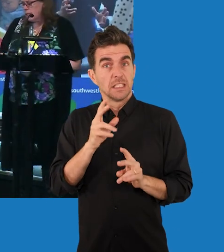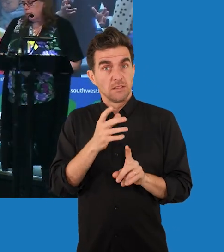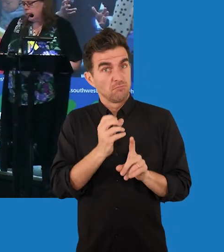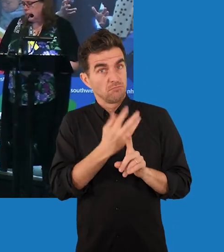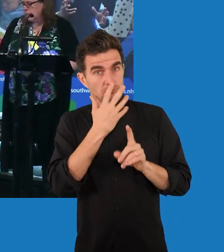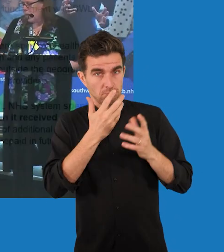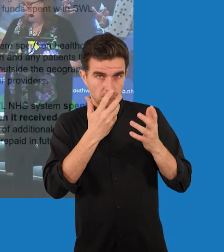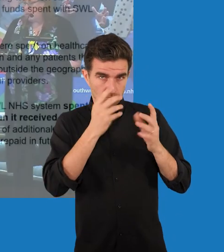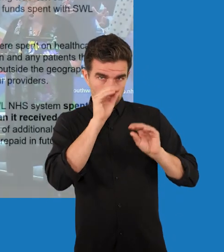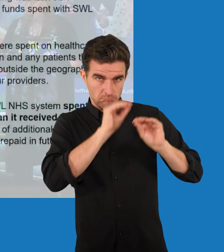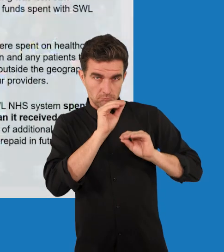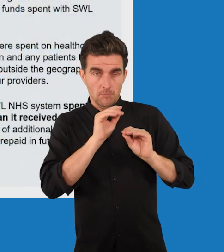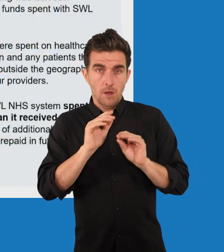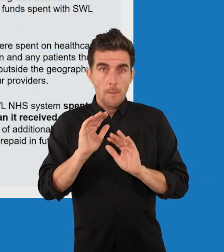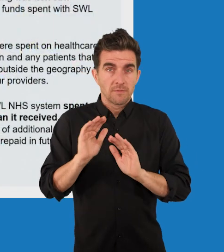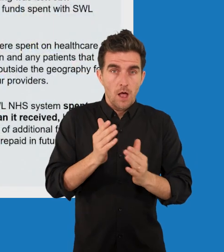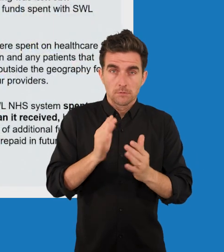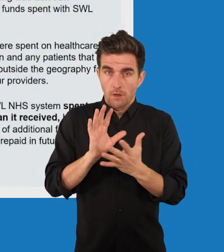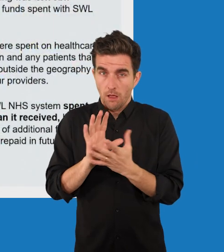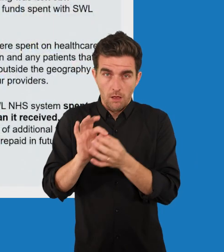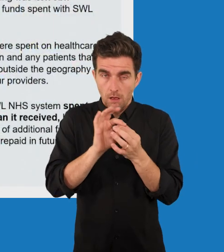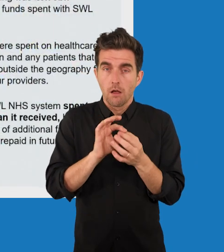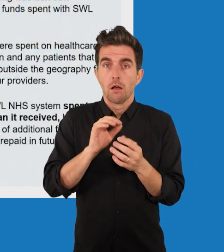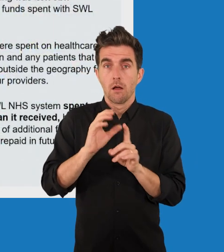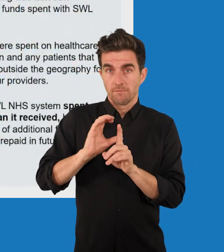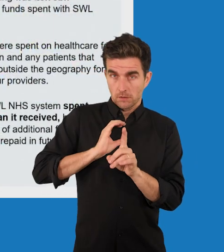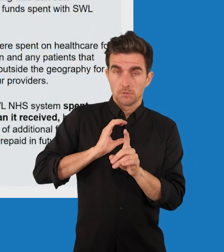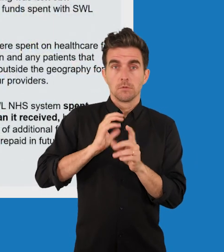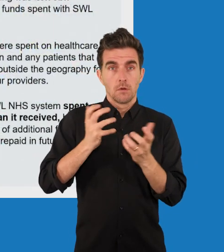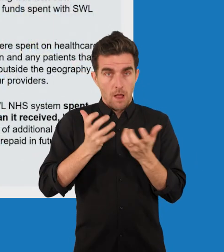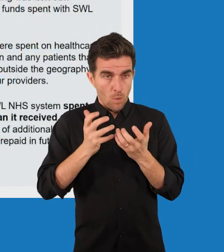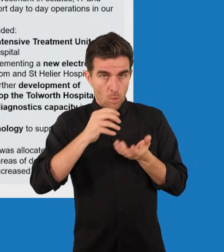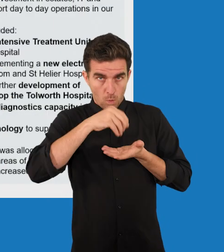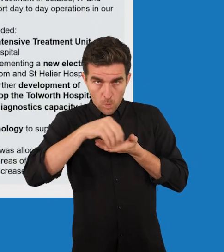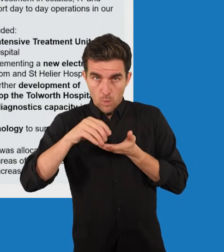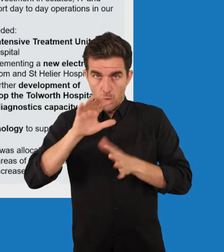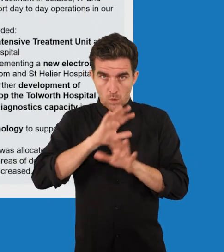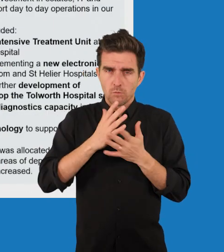can see within this slide the breakdown of the providers of who received the funding and where that went.